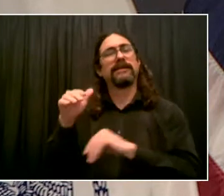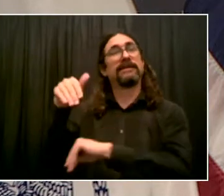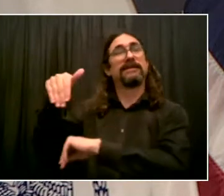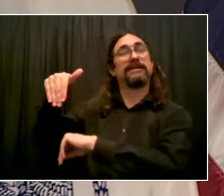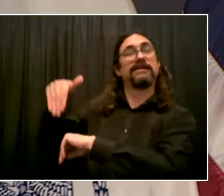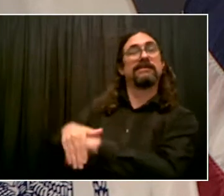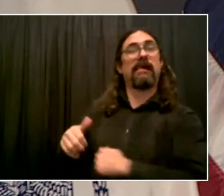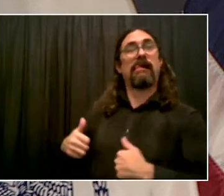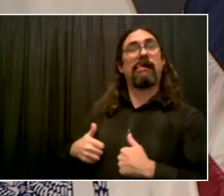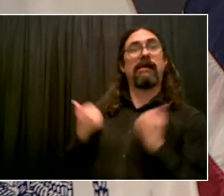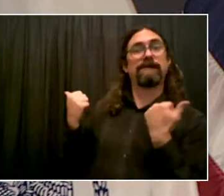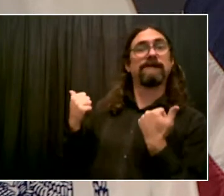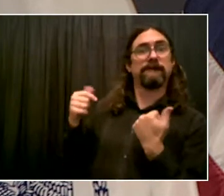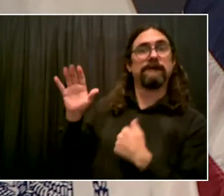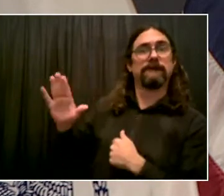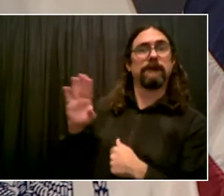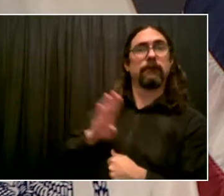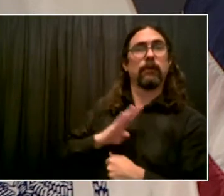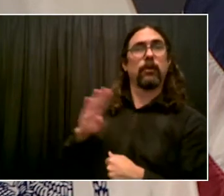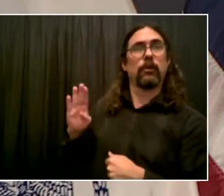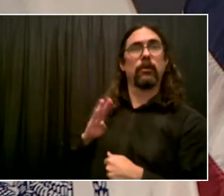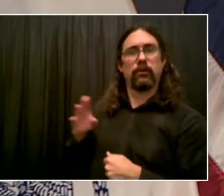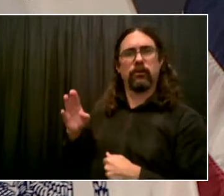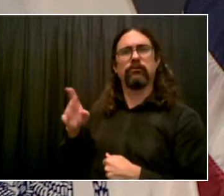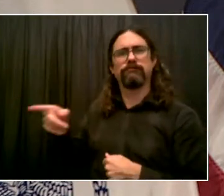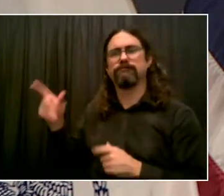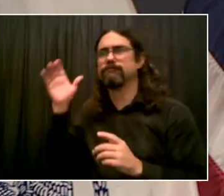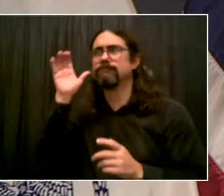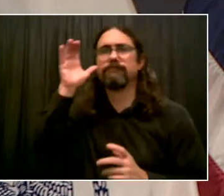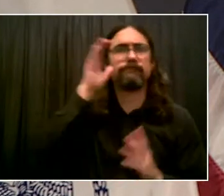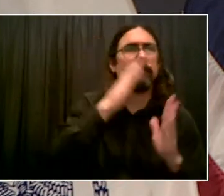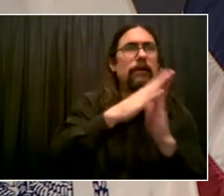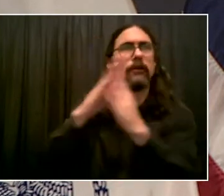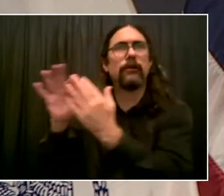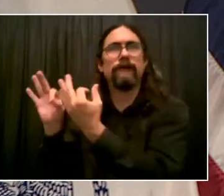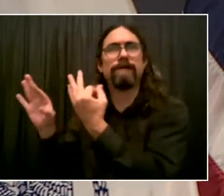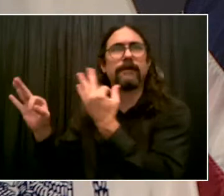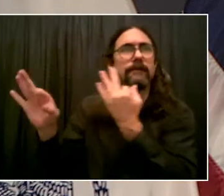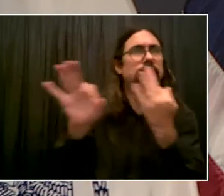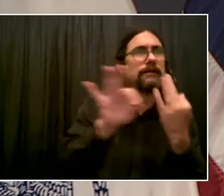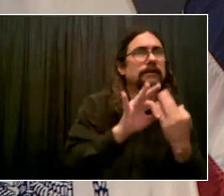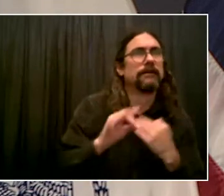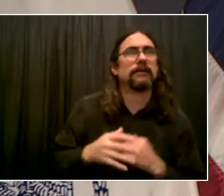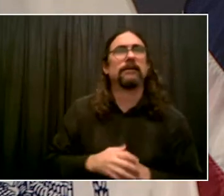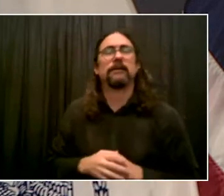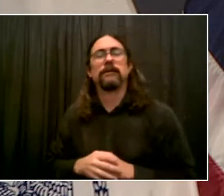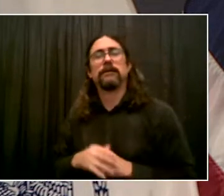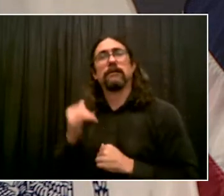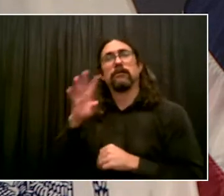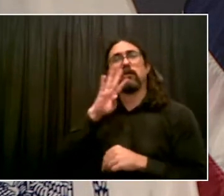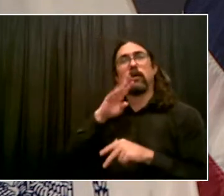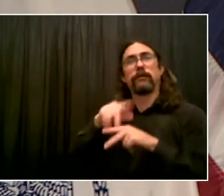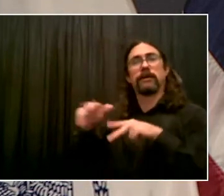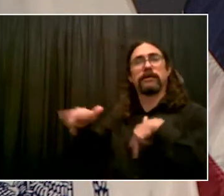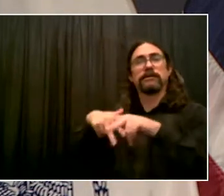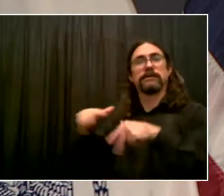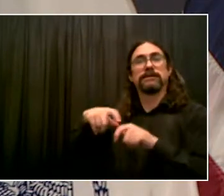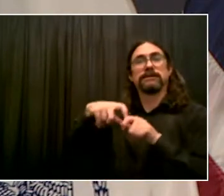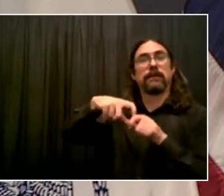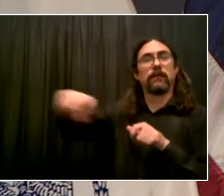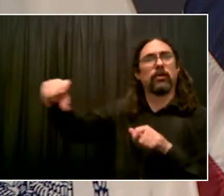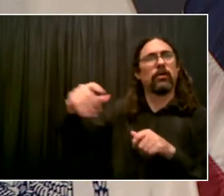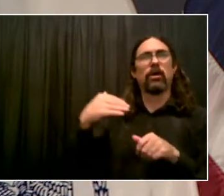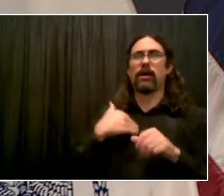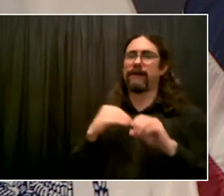point. There's really clear rules, and if a restaurant isn't smart about that and they take up too much space, we have to fix that. We have to hold